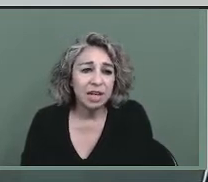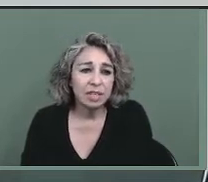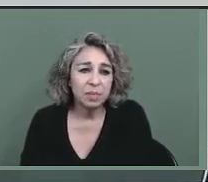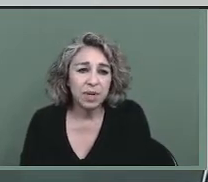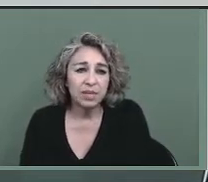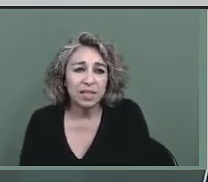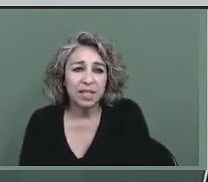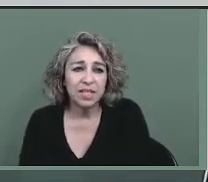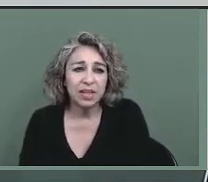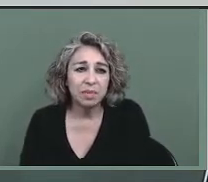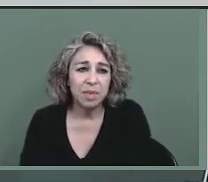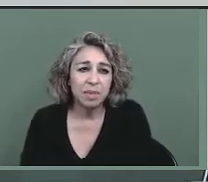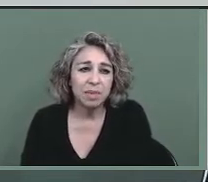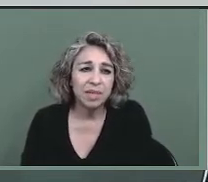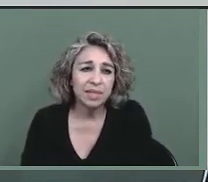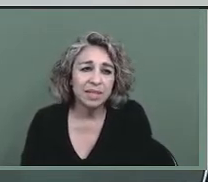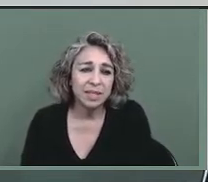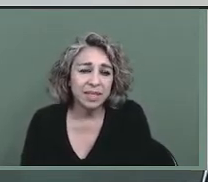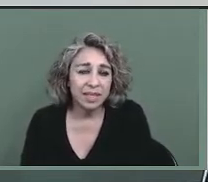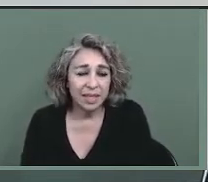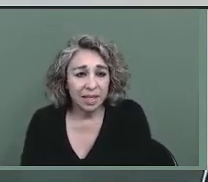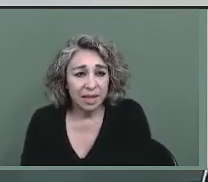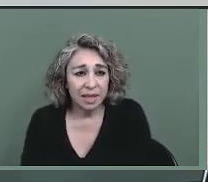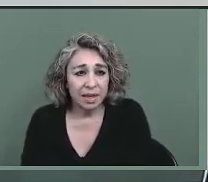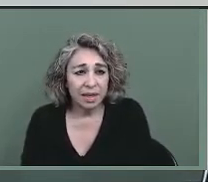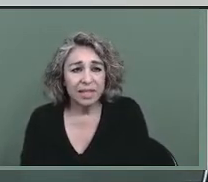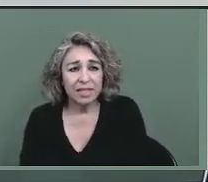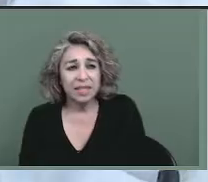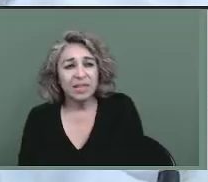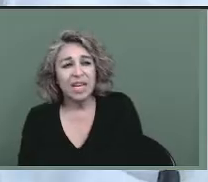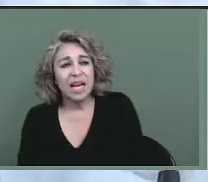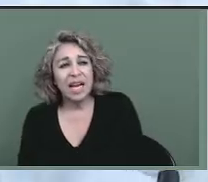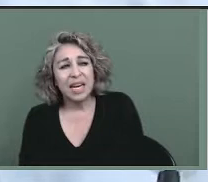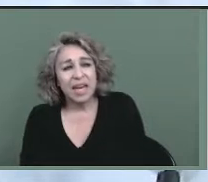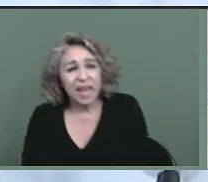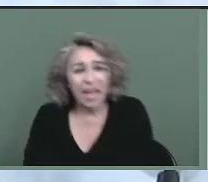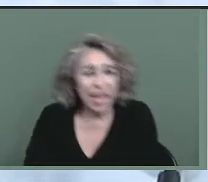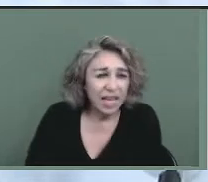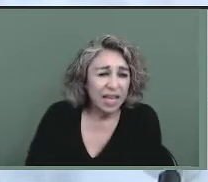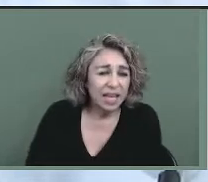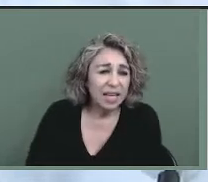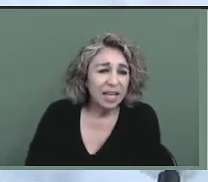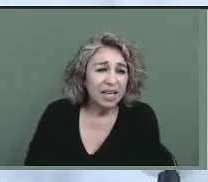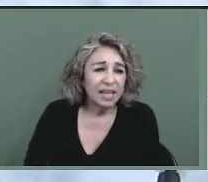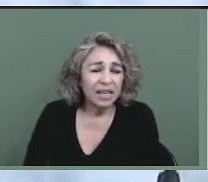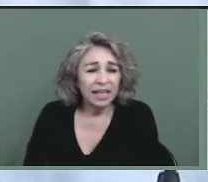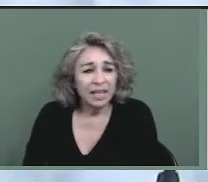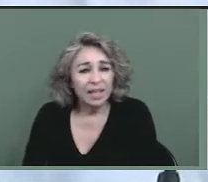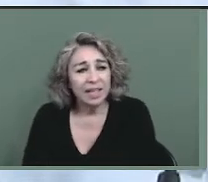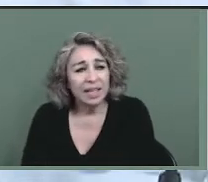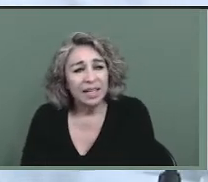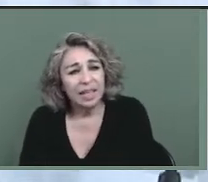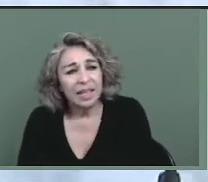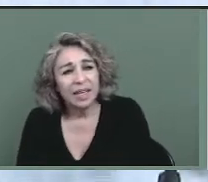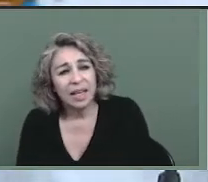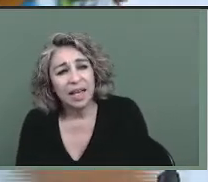first hospitals that started being built in 79 and 80.